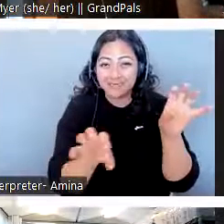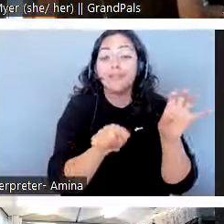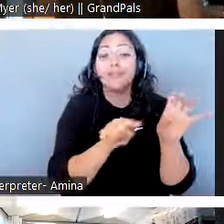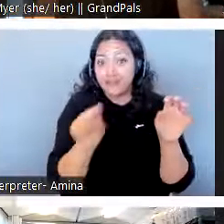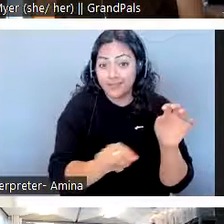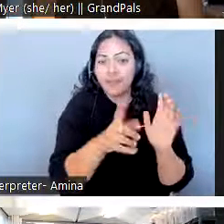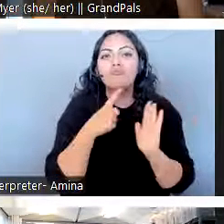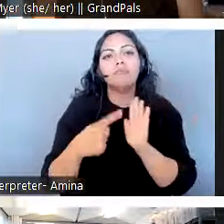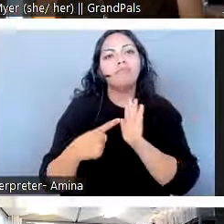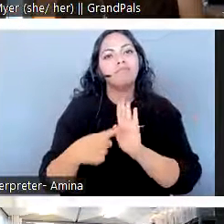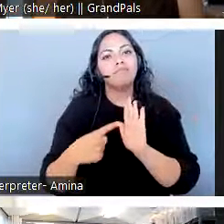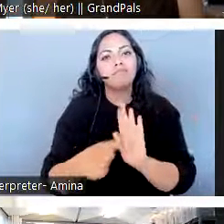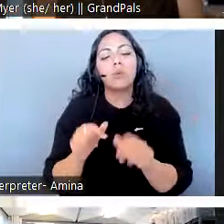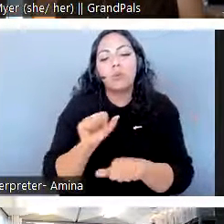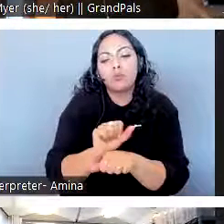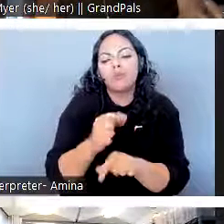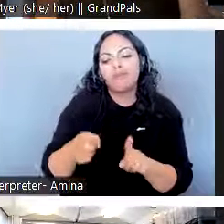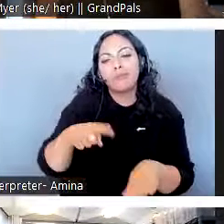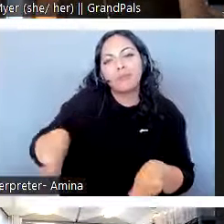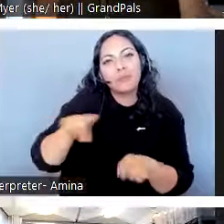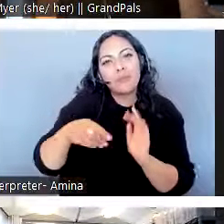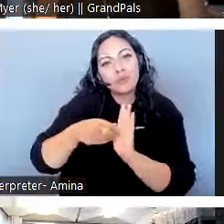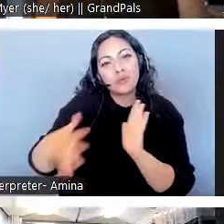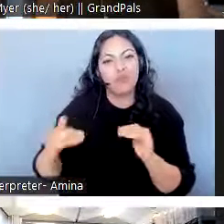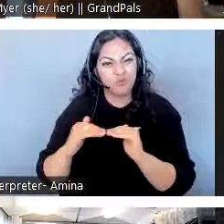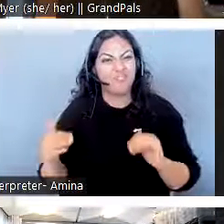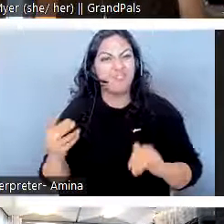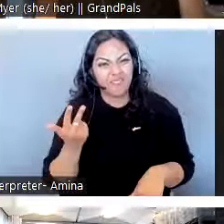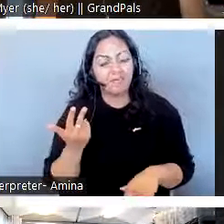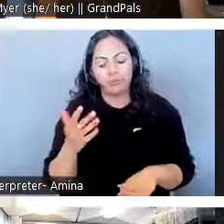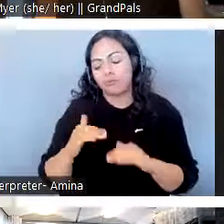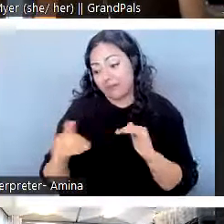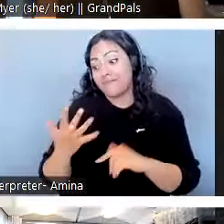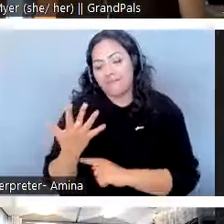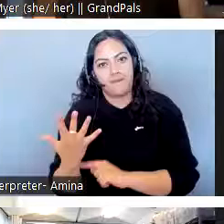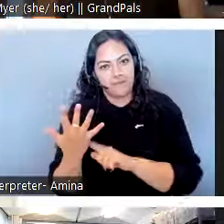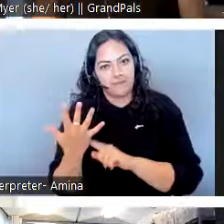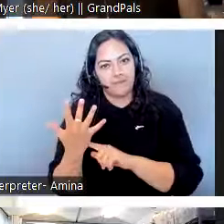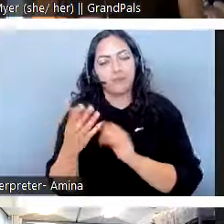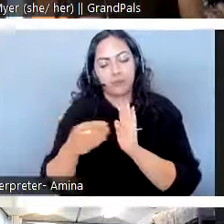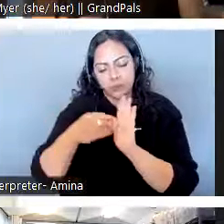examples of work that grade 5 students have done. And